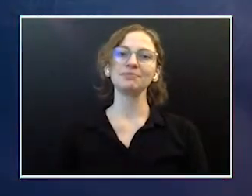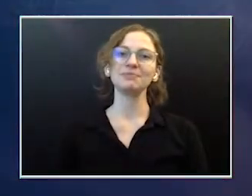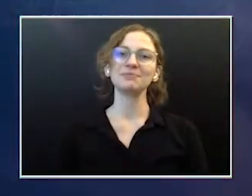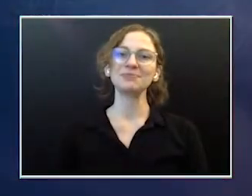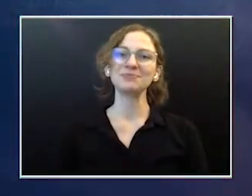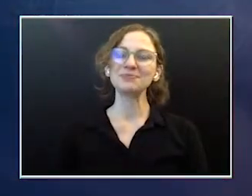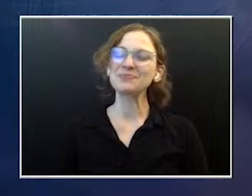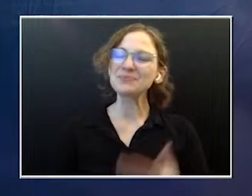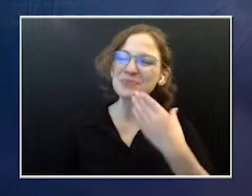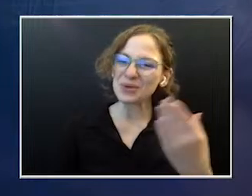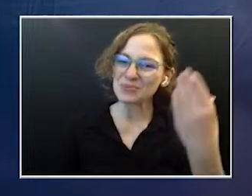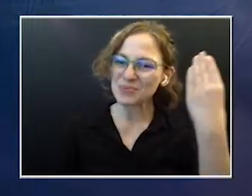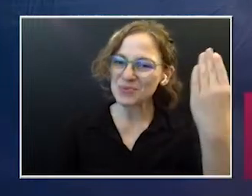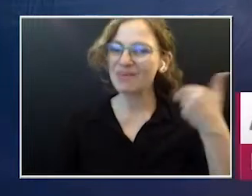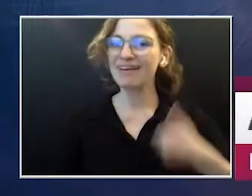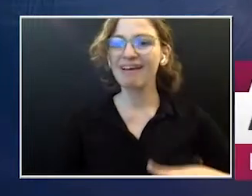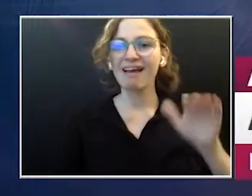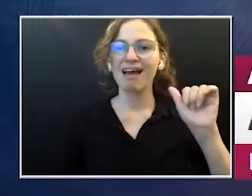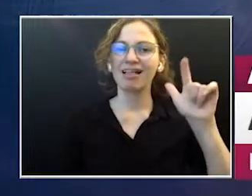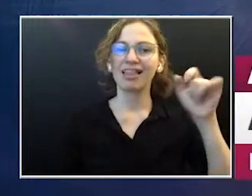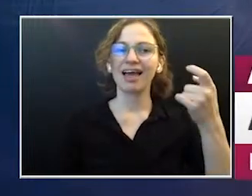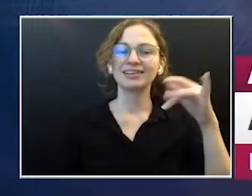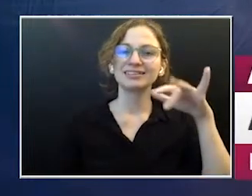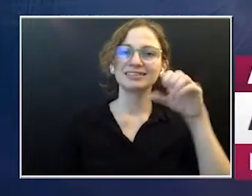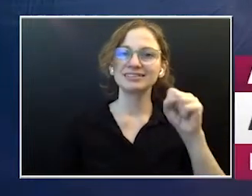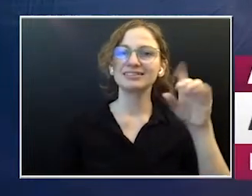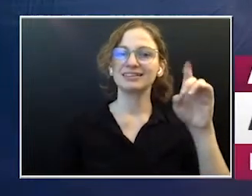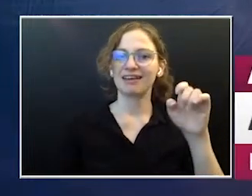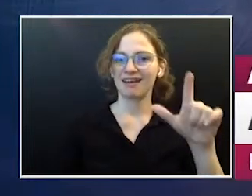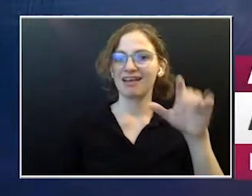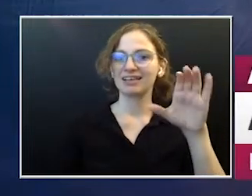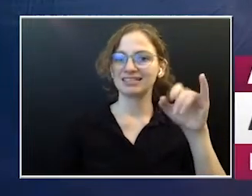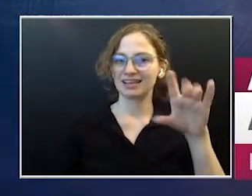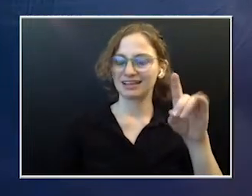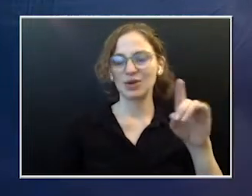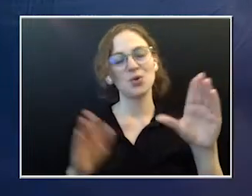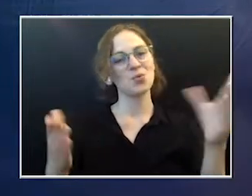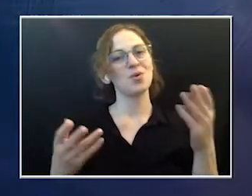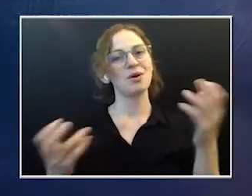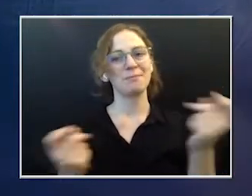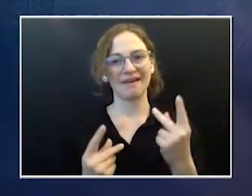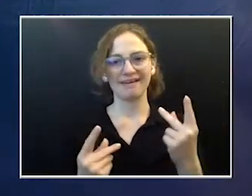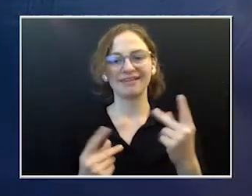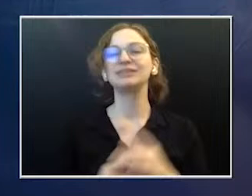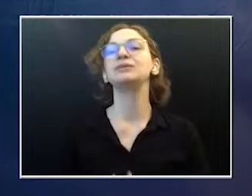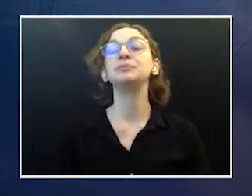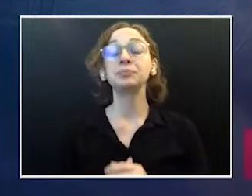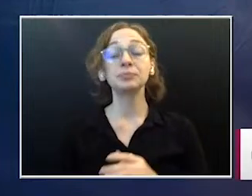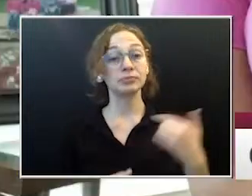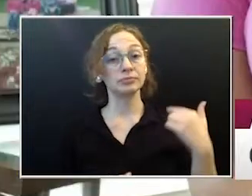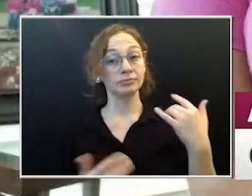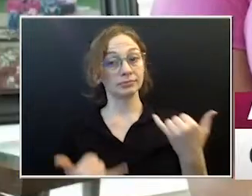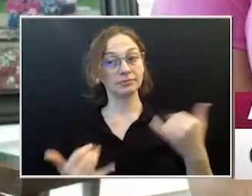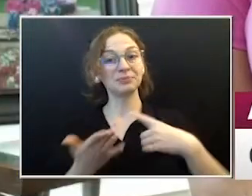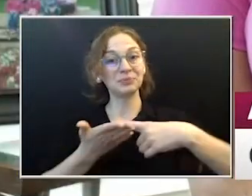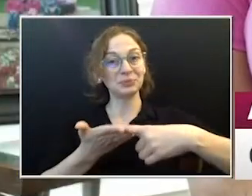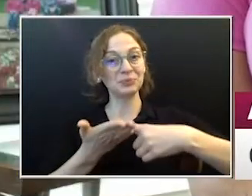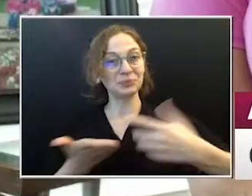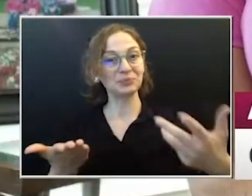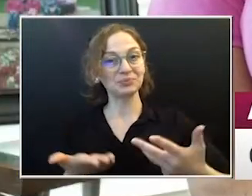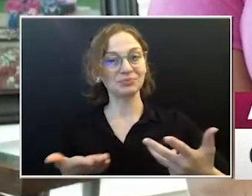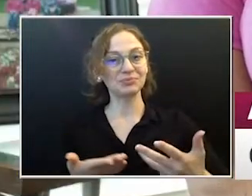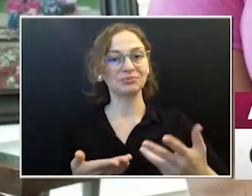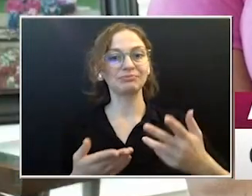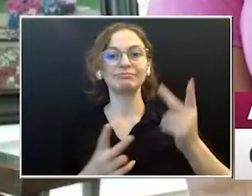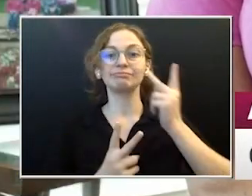Good morning. I'm Alexis Del Cid. Welcome back to All Things Heart. Here's what we're talking about today. Looking back